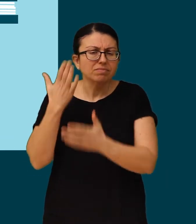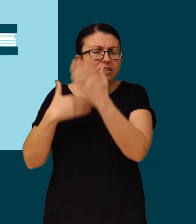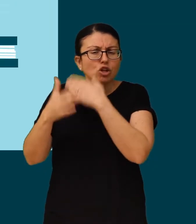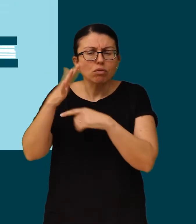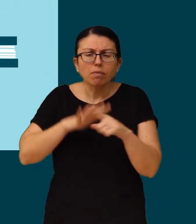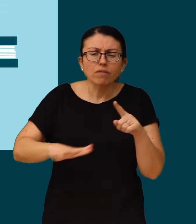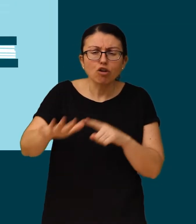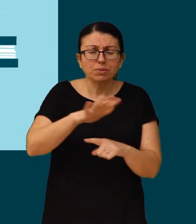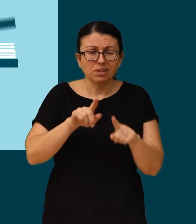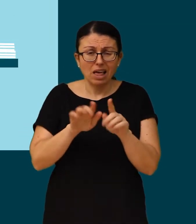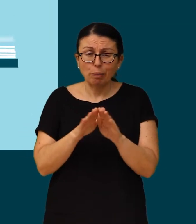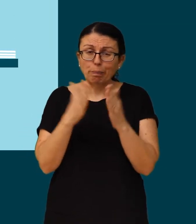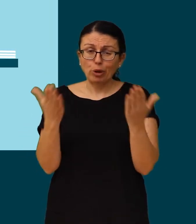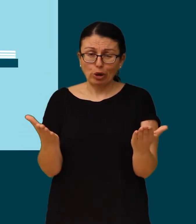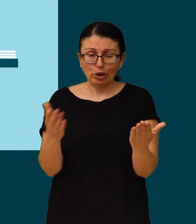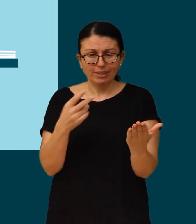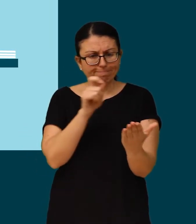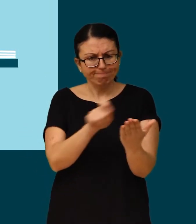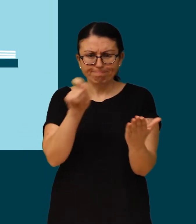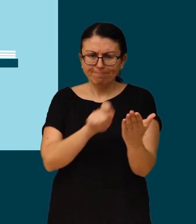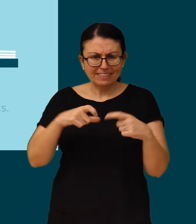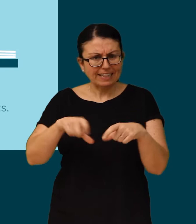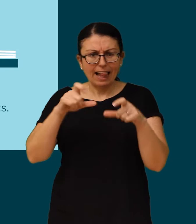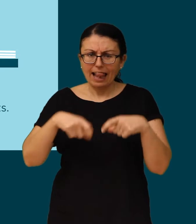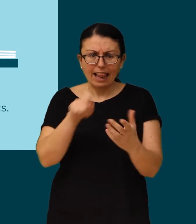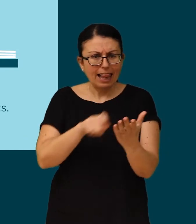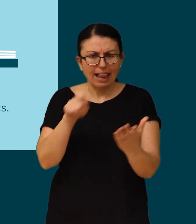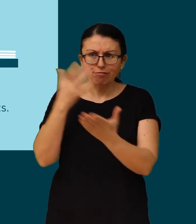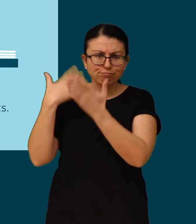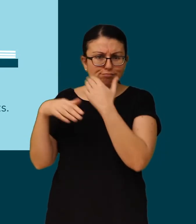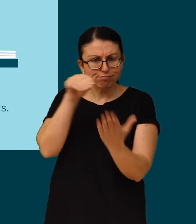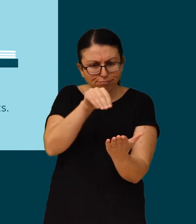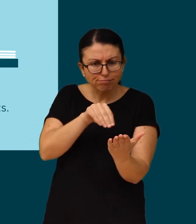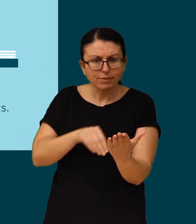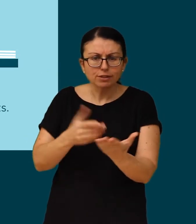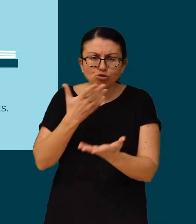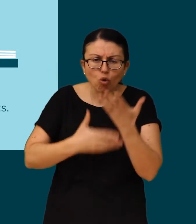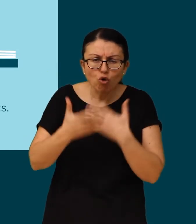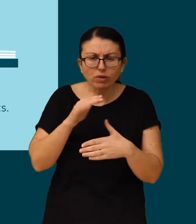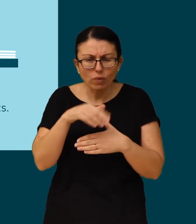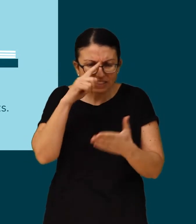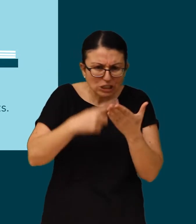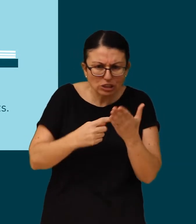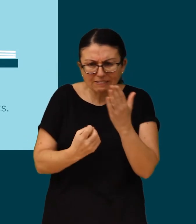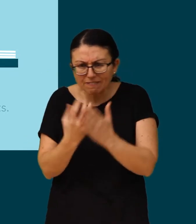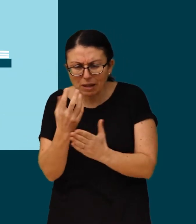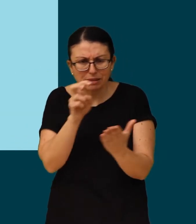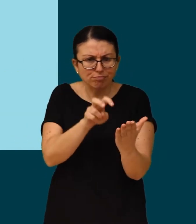Our historic environment is like a book that's still being written, telling the story of these decisions and